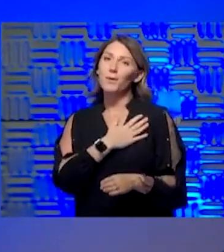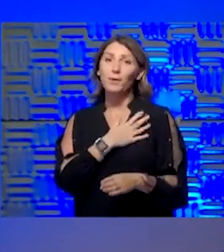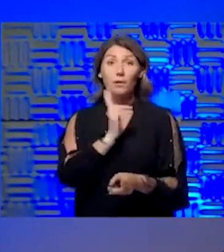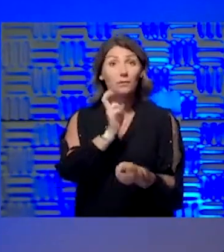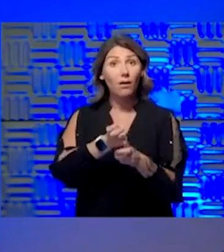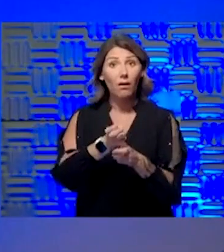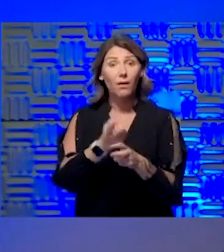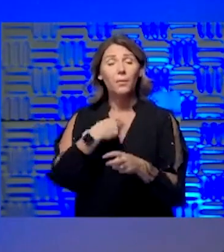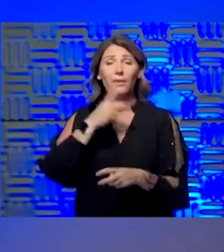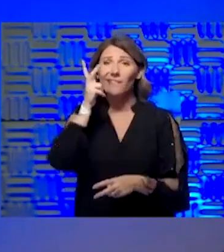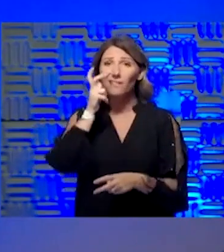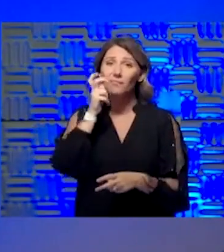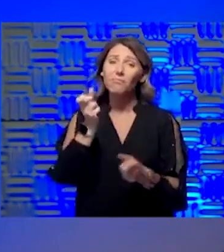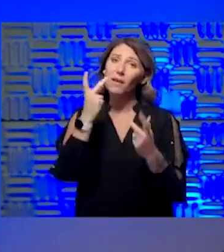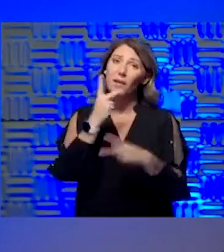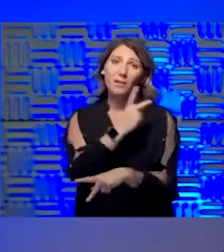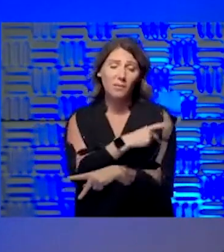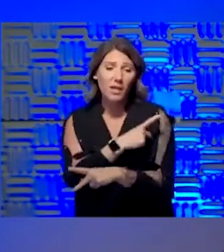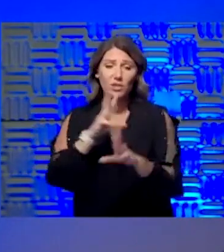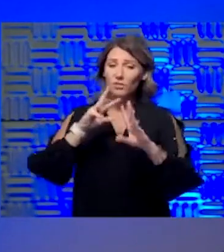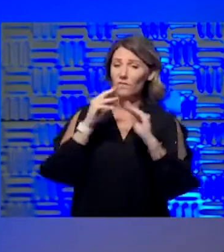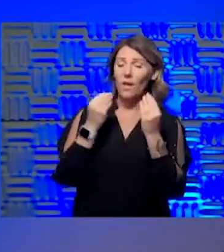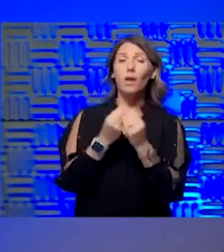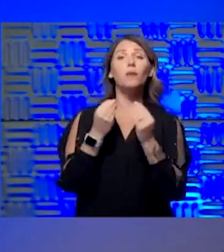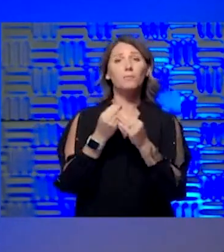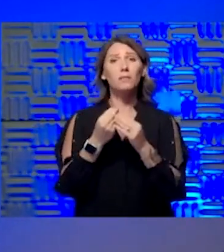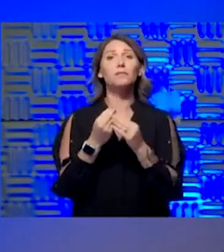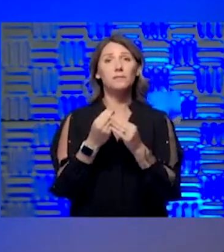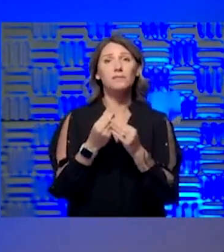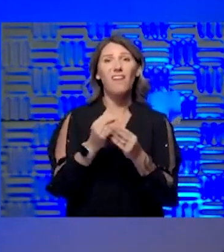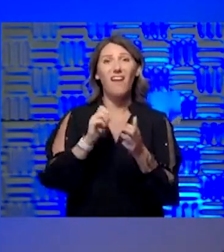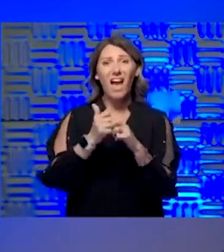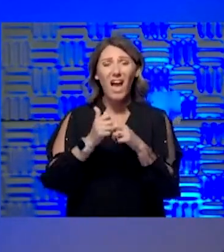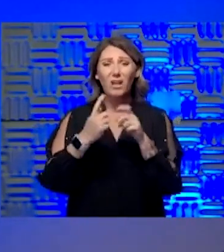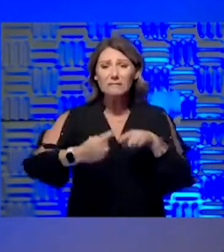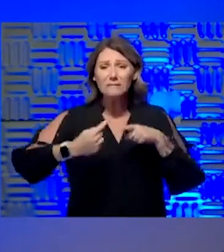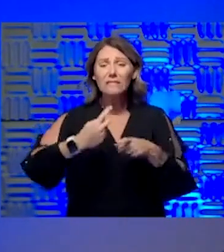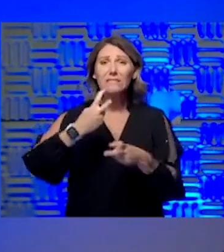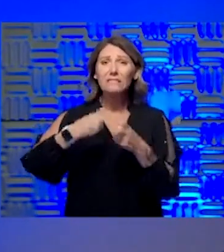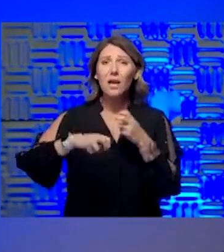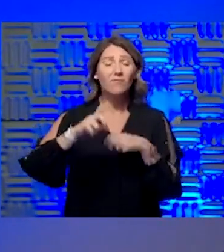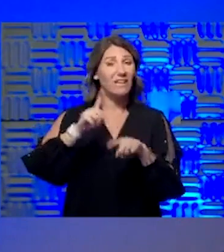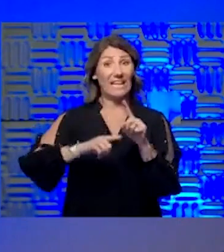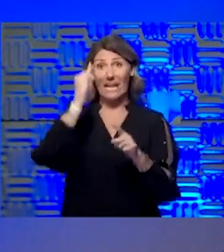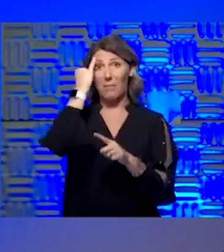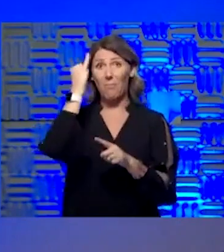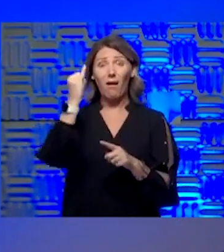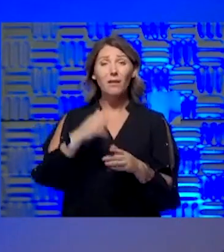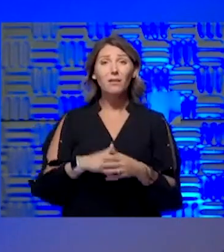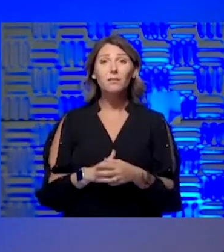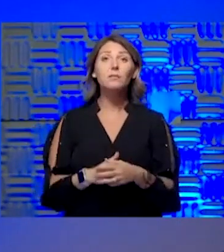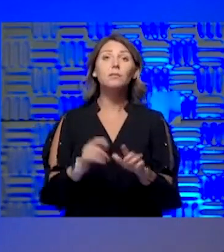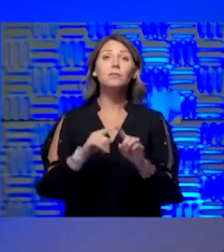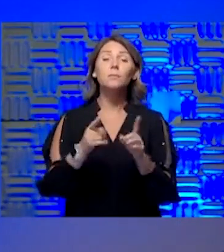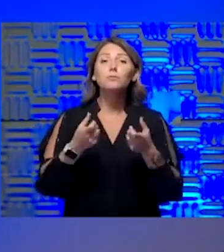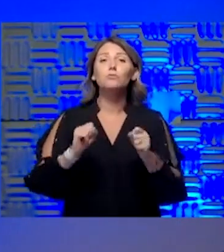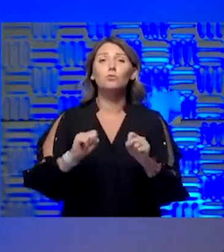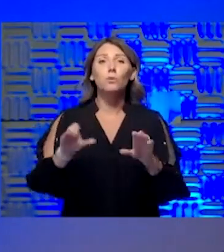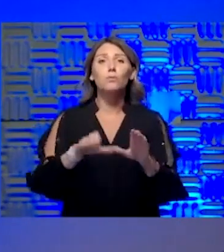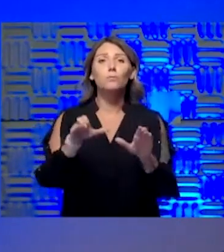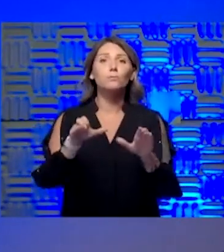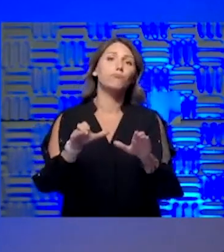that distance. And that's one of the things we work on a lot here. We've been talking to our own staff about this, that, we've seen one another